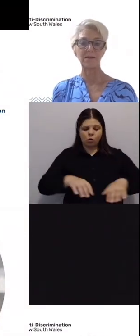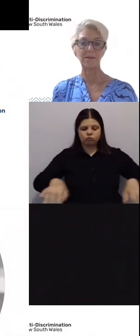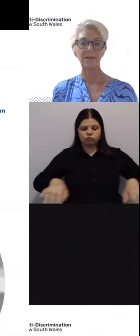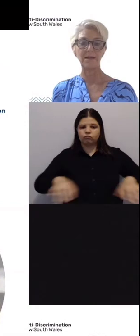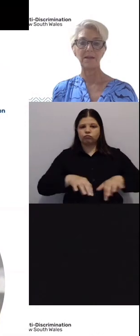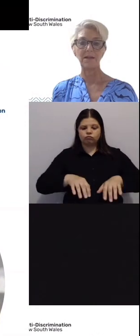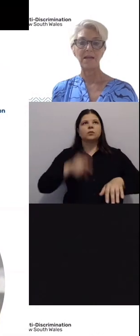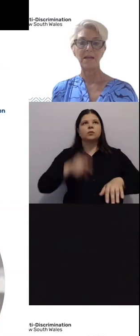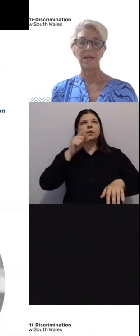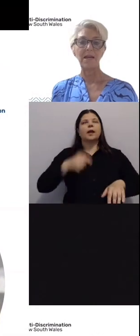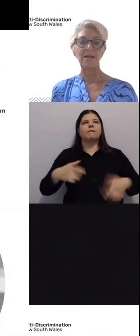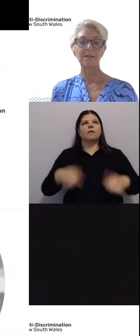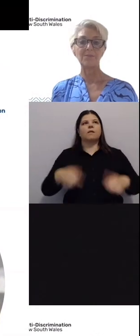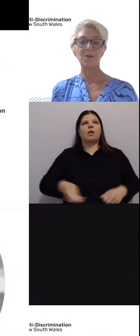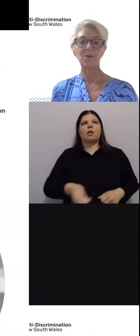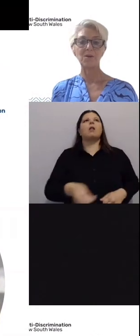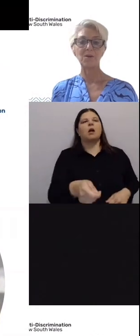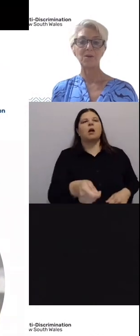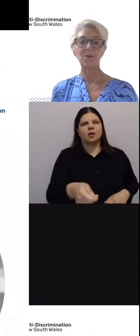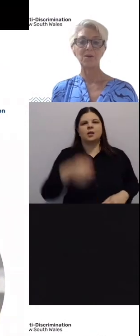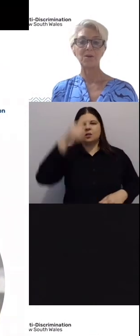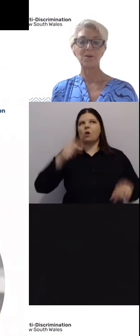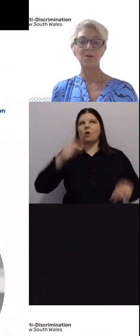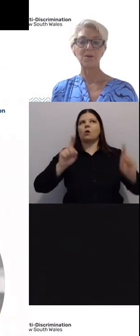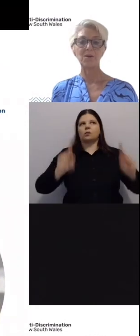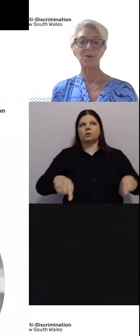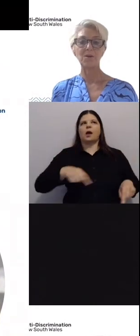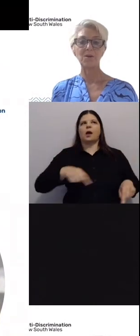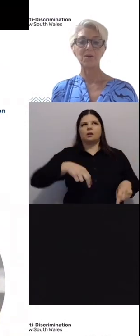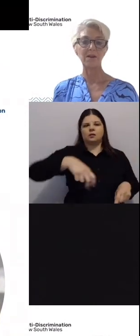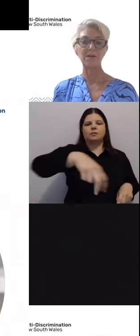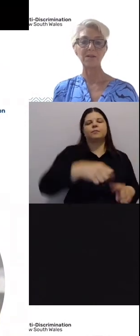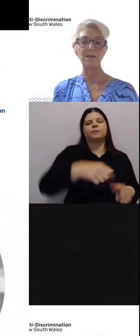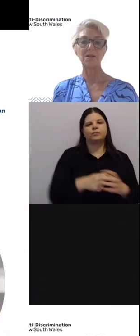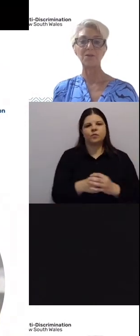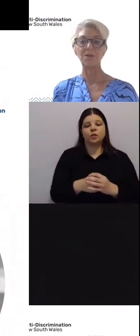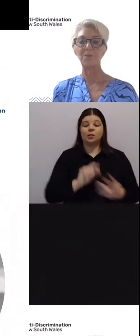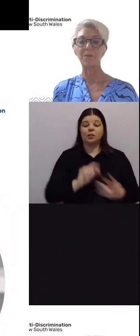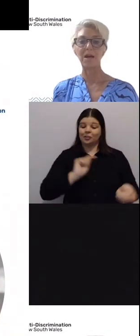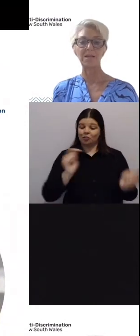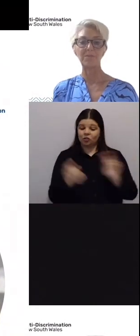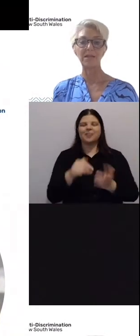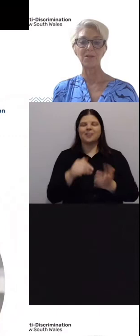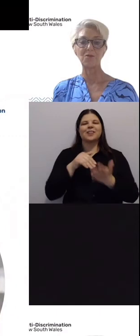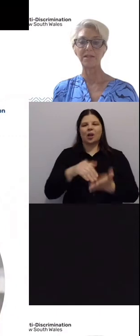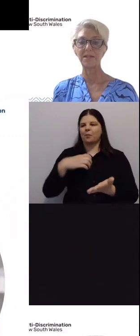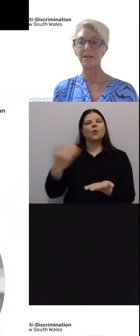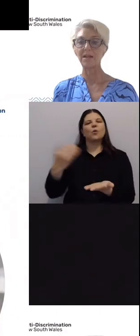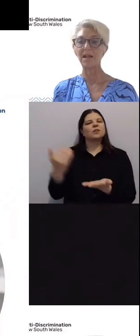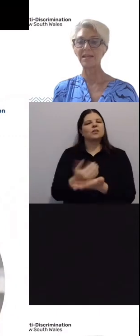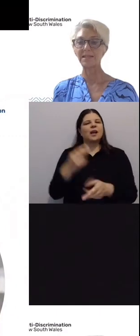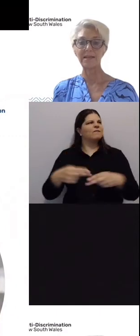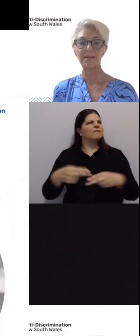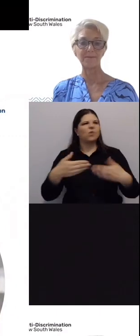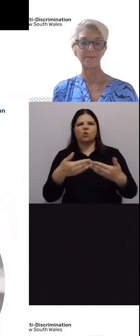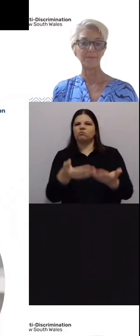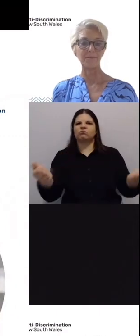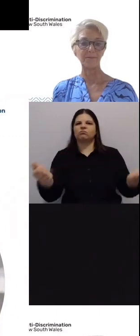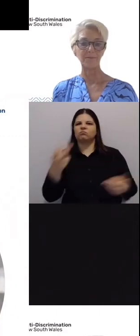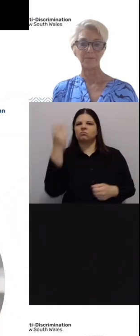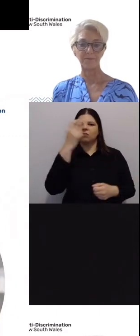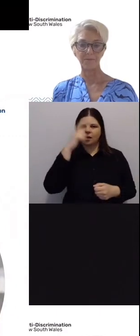crossing. These modifications had made the crossing safer to use for blind pedestrians like